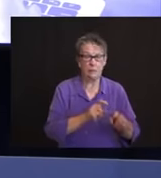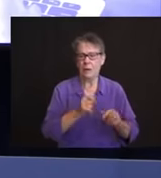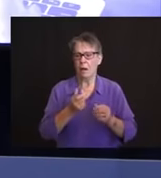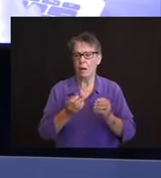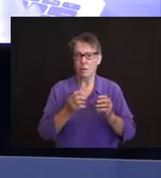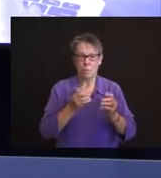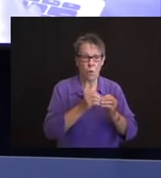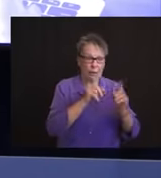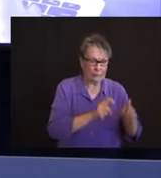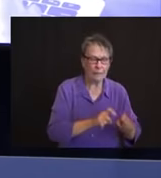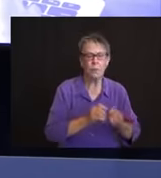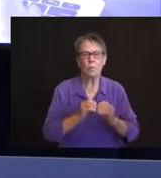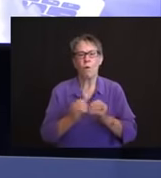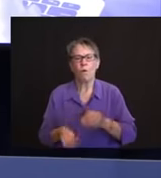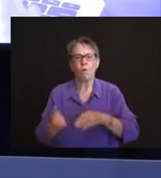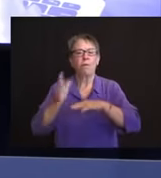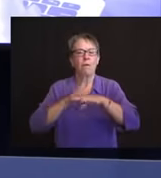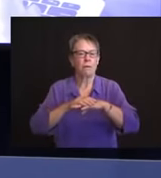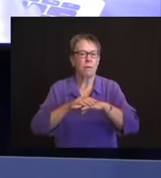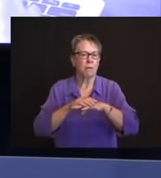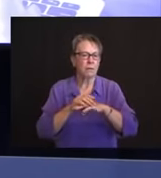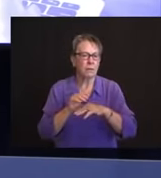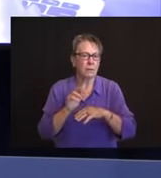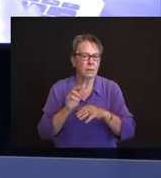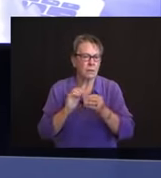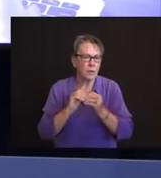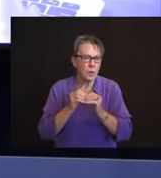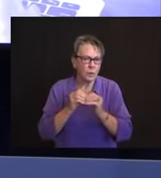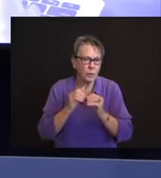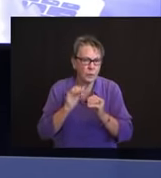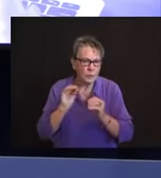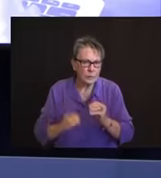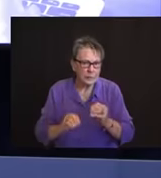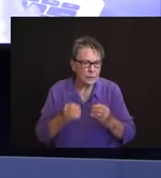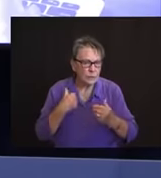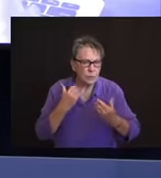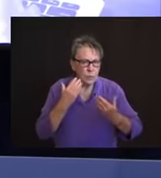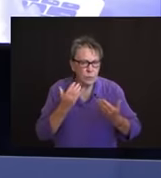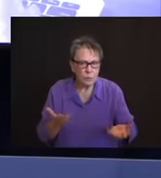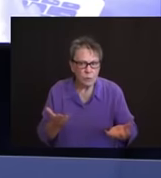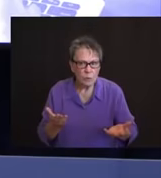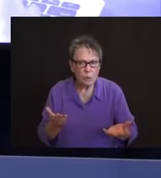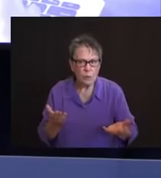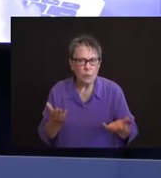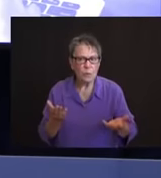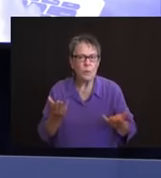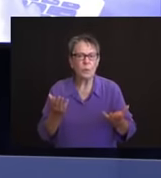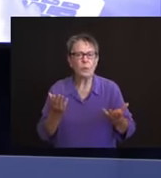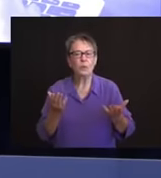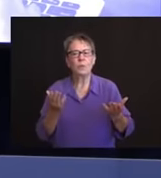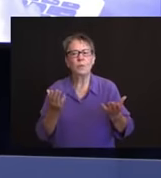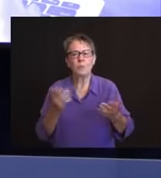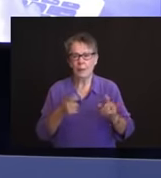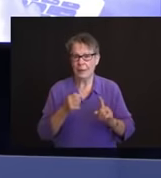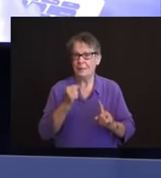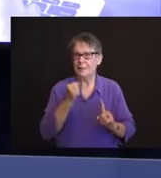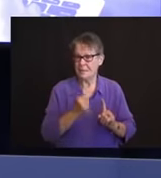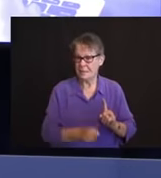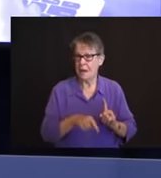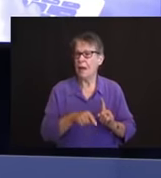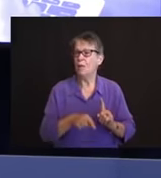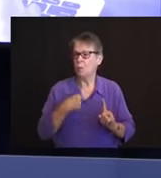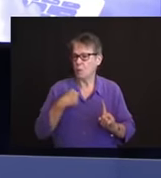rates that we've been seeing in the past. And it's the Southern District overall. We do know that there